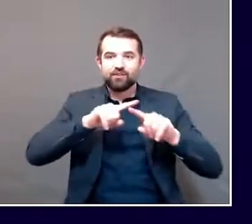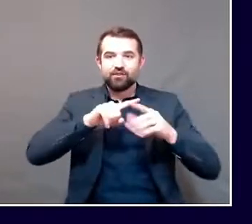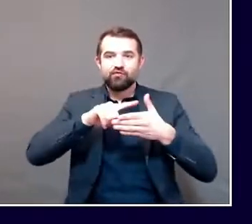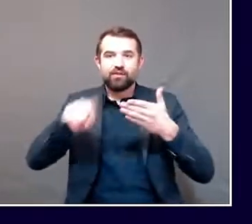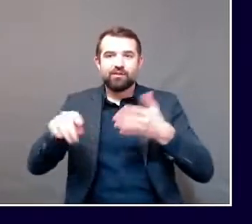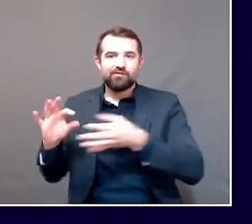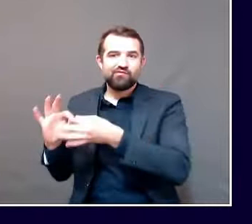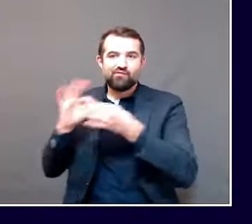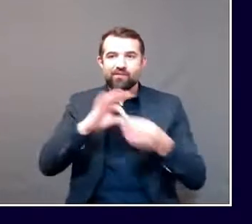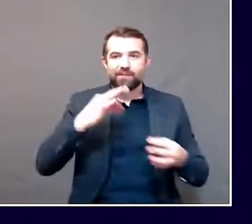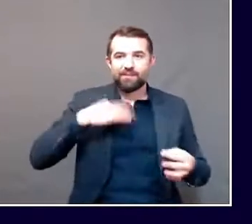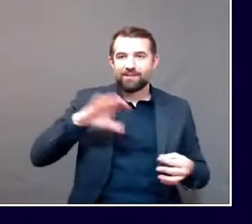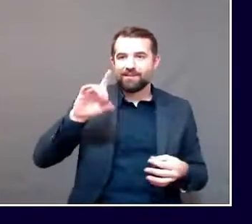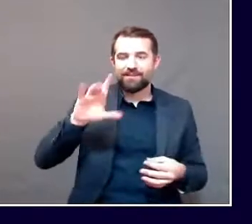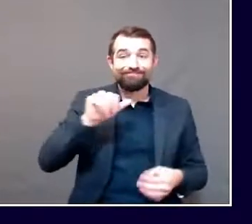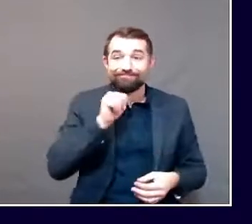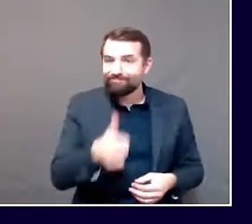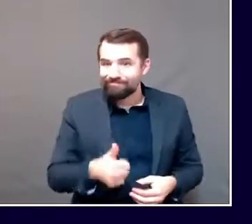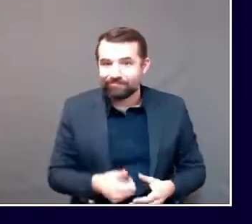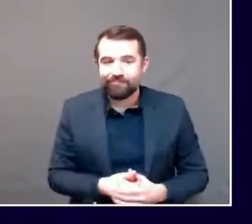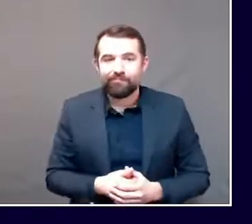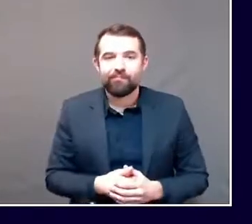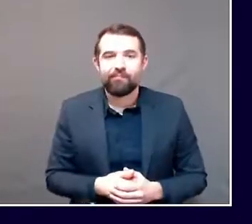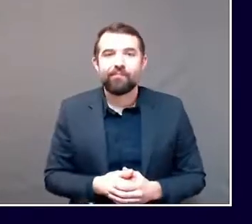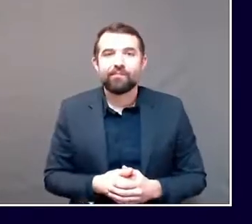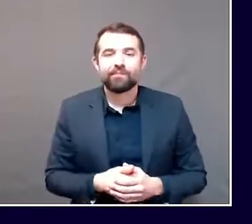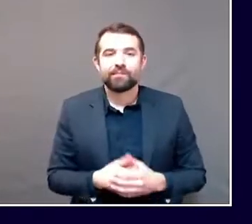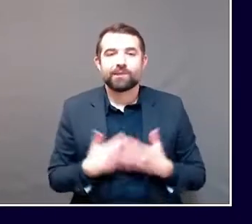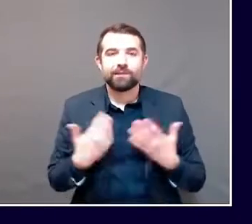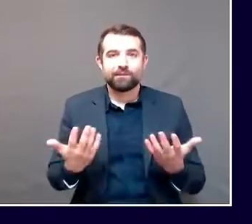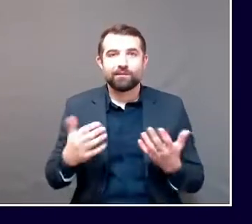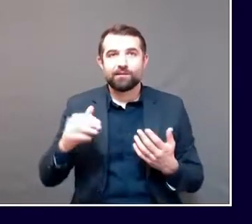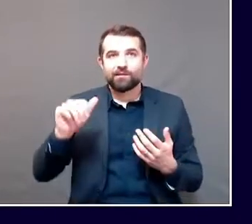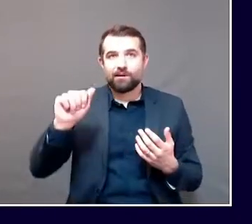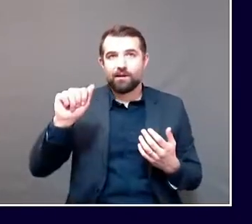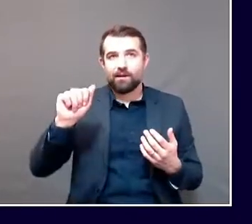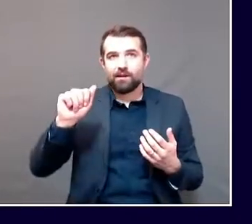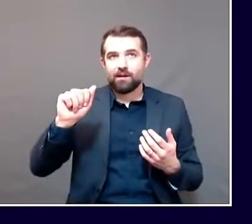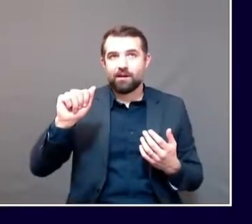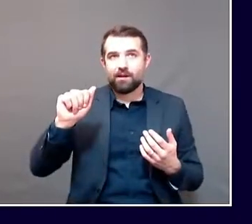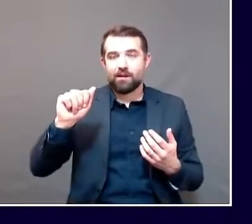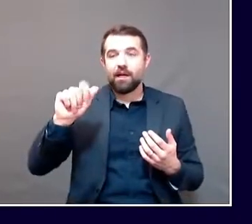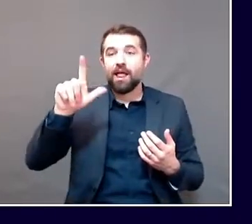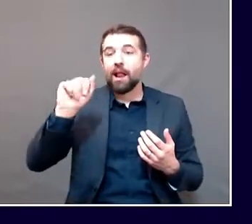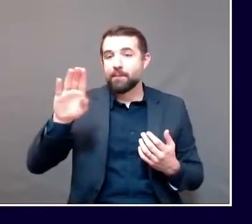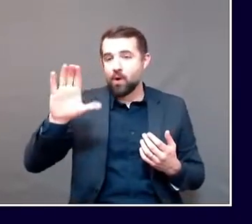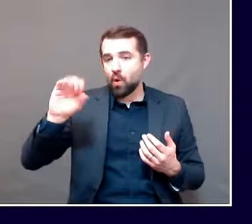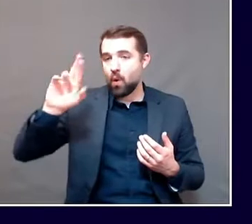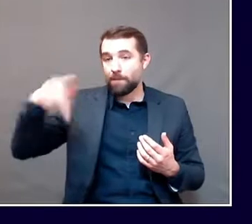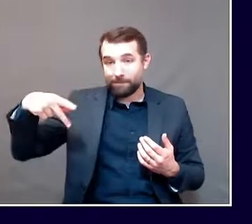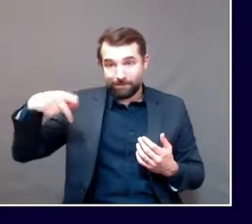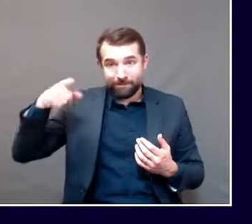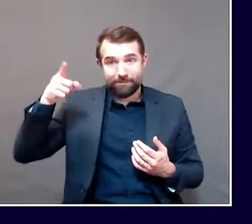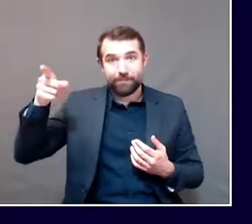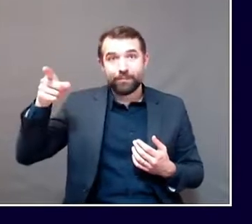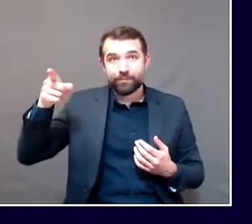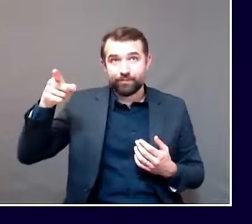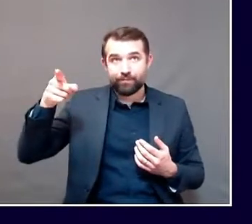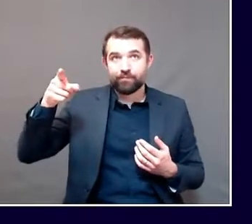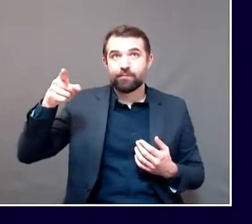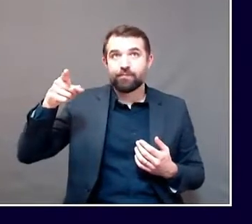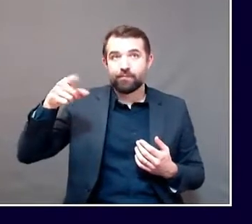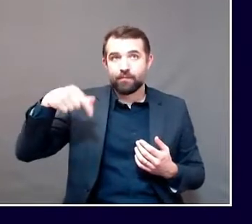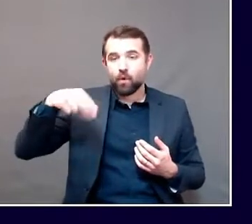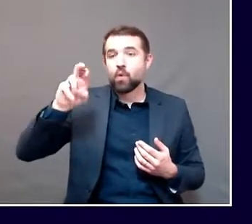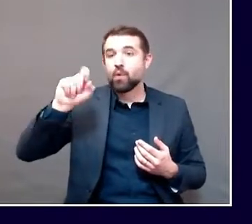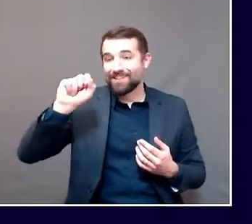or LabCorp or Quest. As new and more testing modalities come online, one of the key questions for us is to work